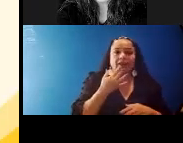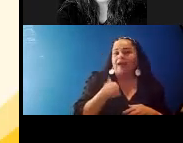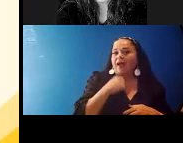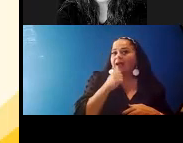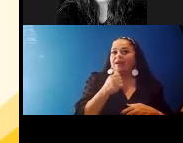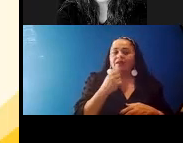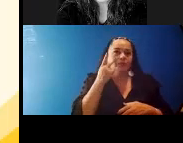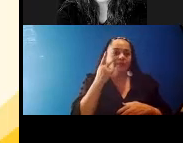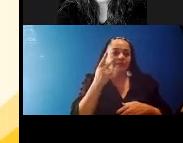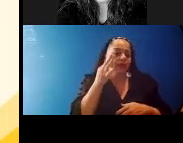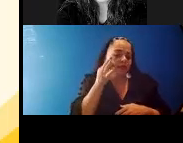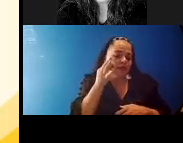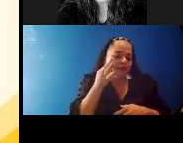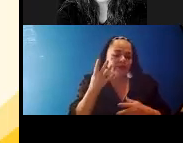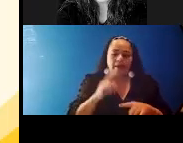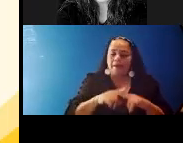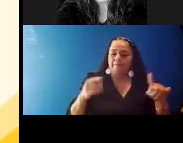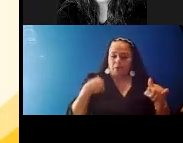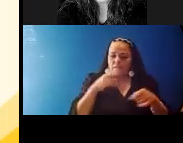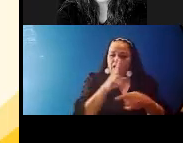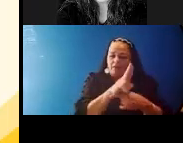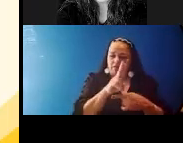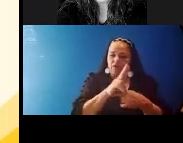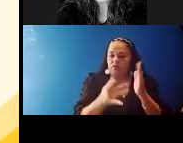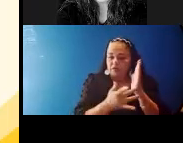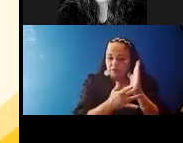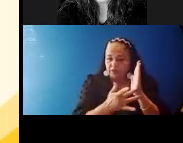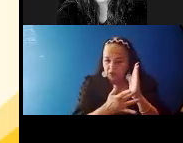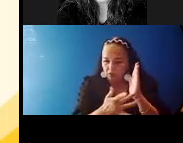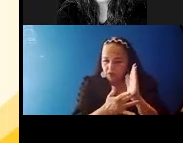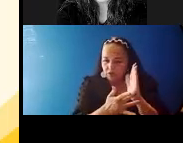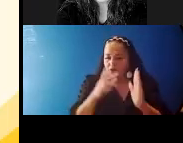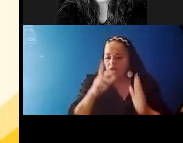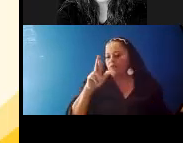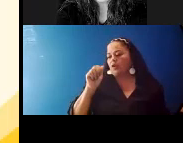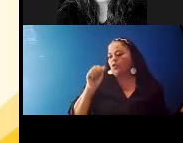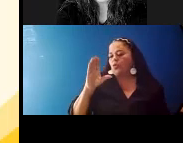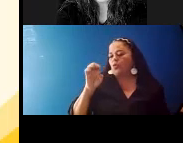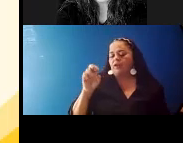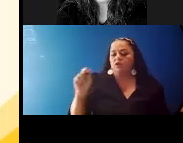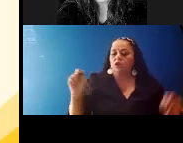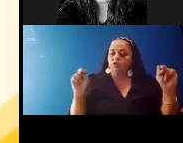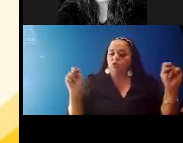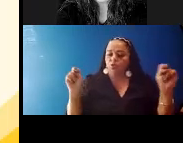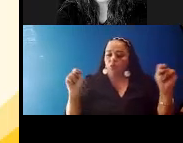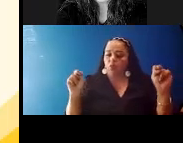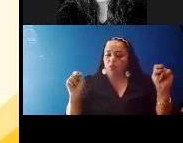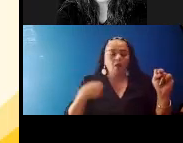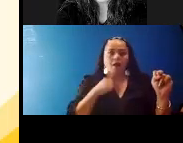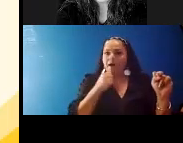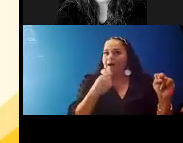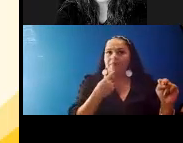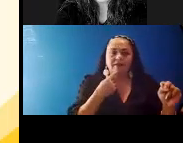know, we have tools, right? Technologies that are race neutral. And I'm not saying that all of those things are